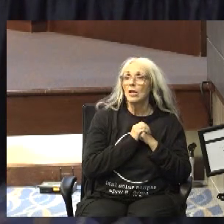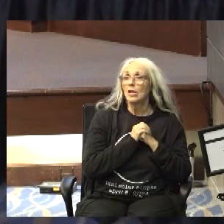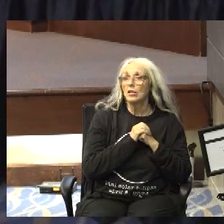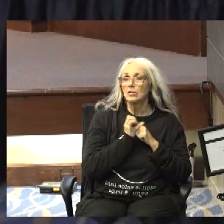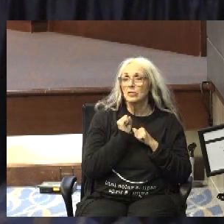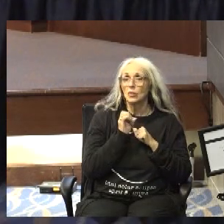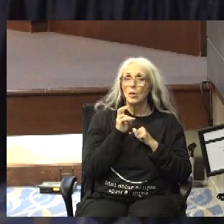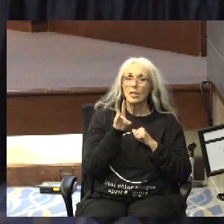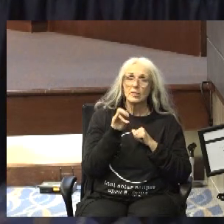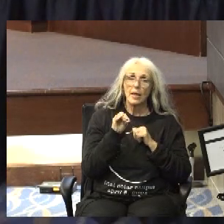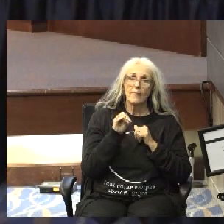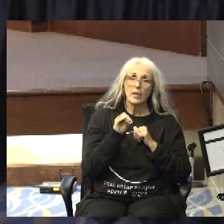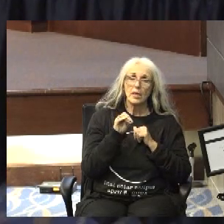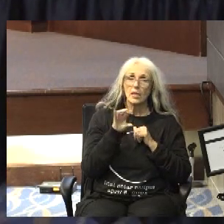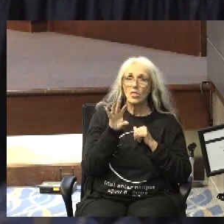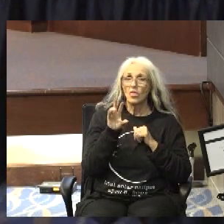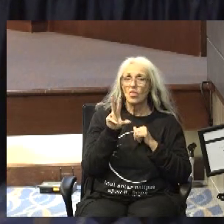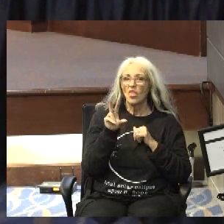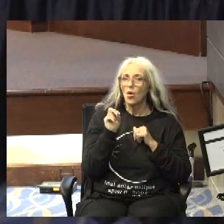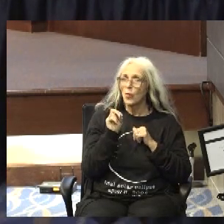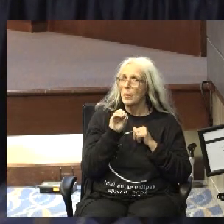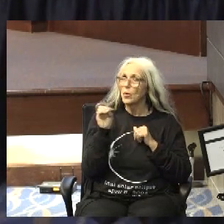a 70%, 30% TIF.